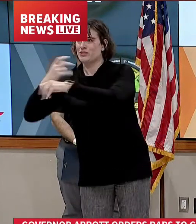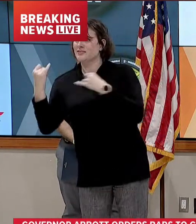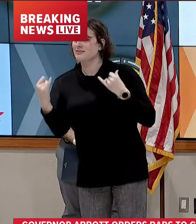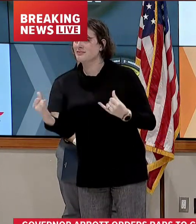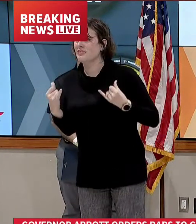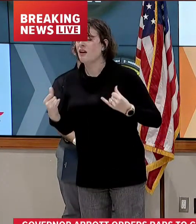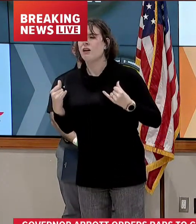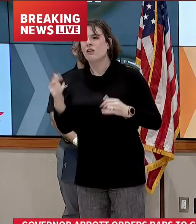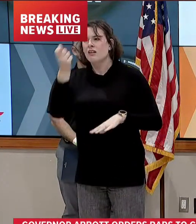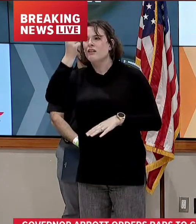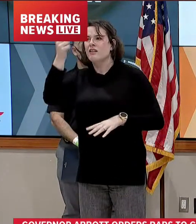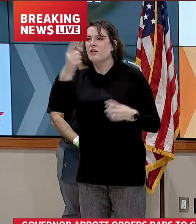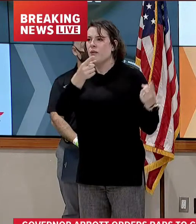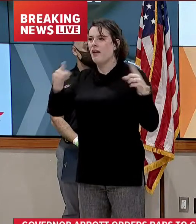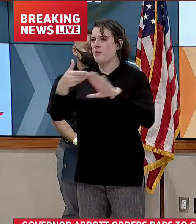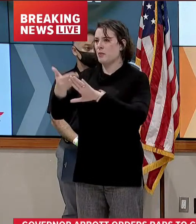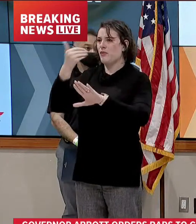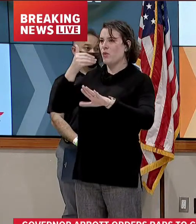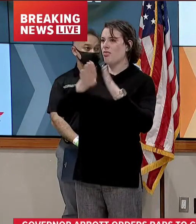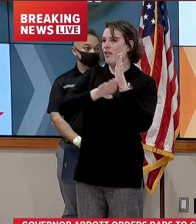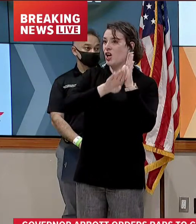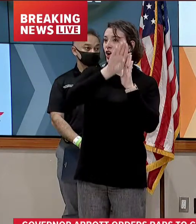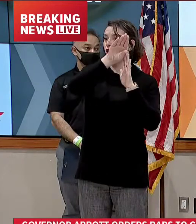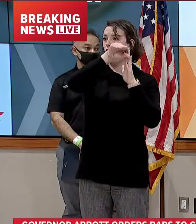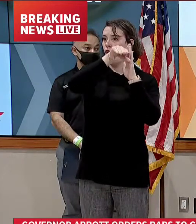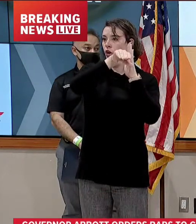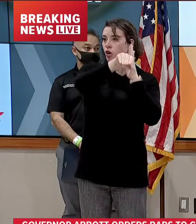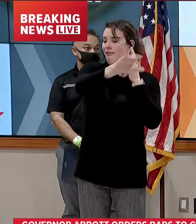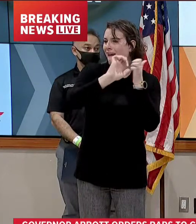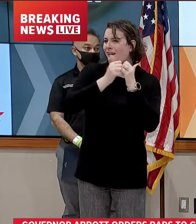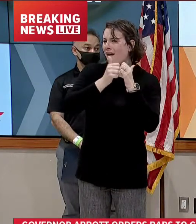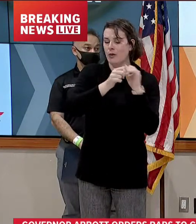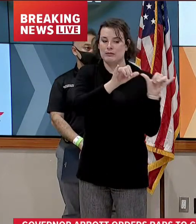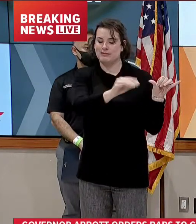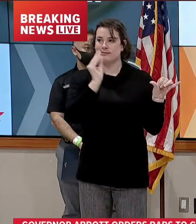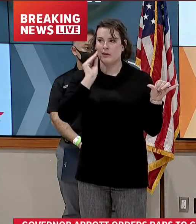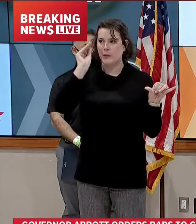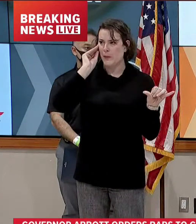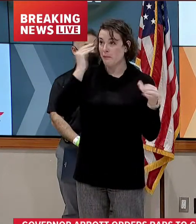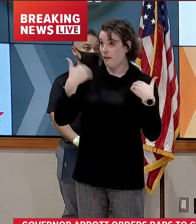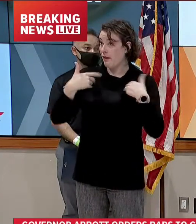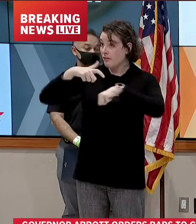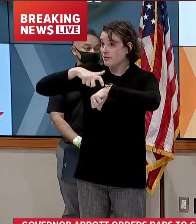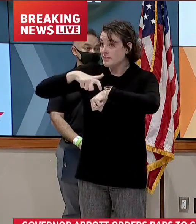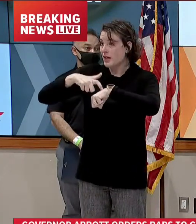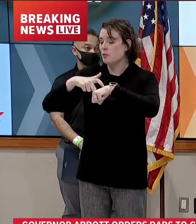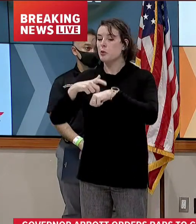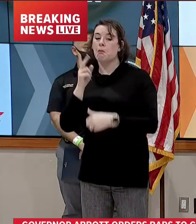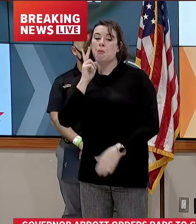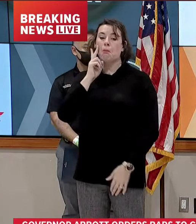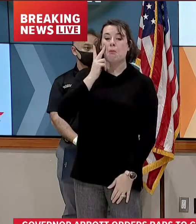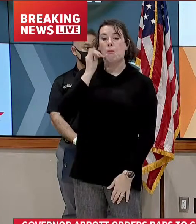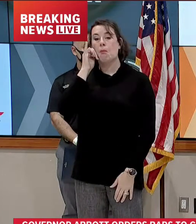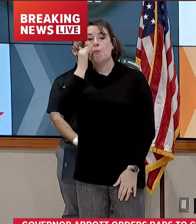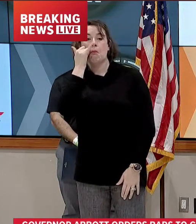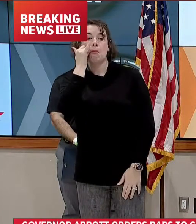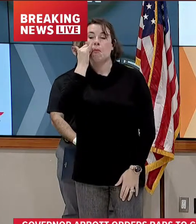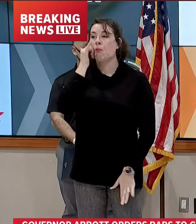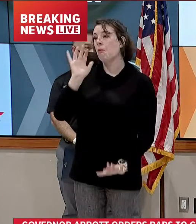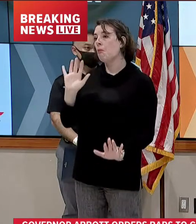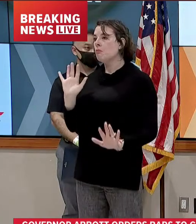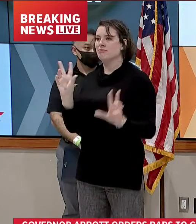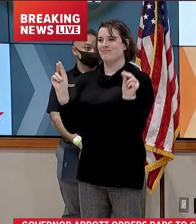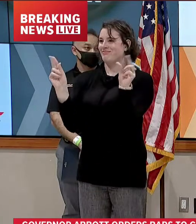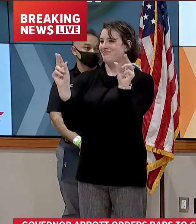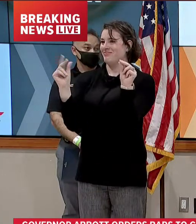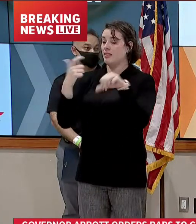was that flattening that curve by staying home. We don't have time to do an experiment on our own people right now. By